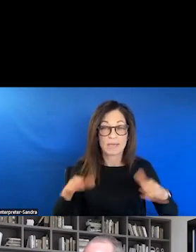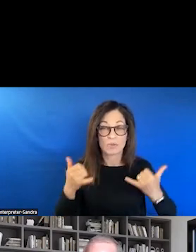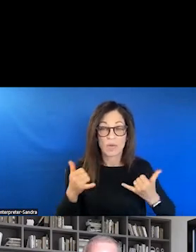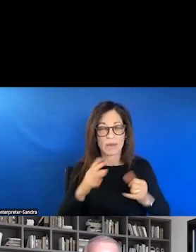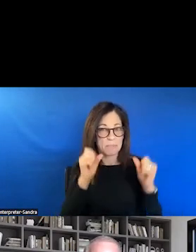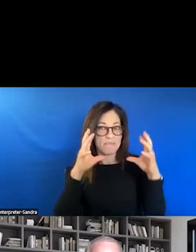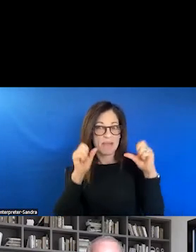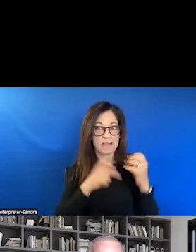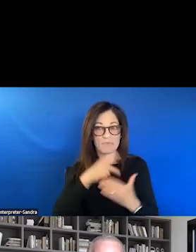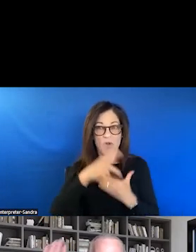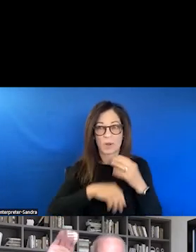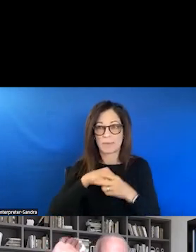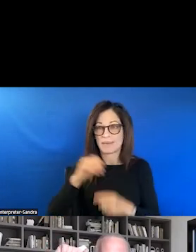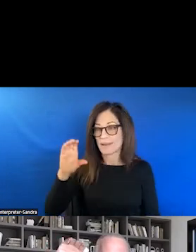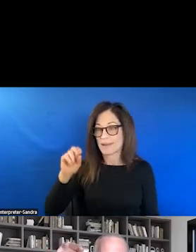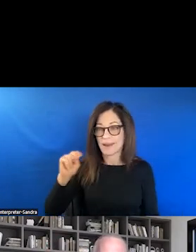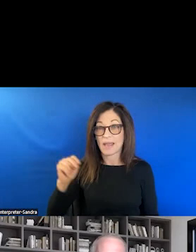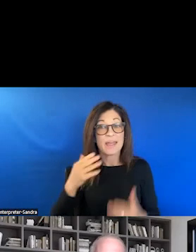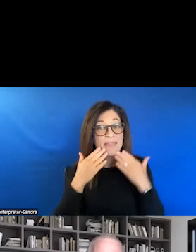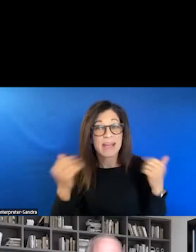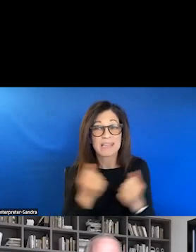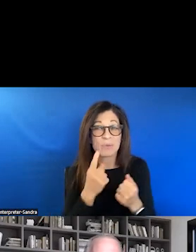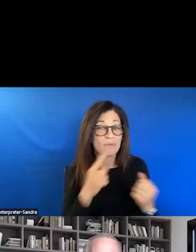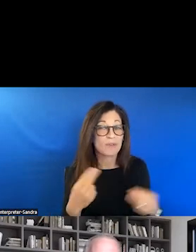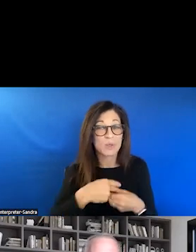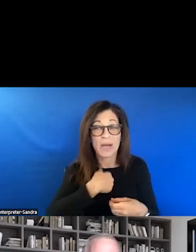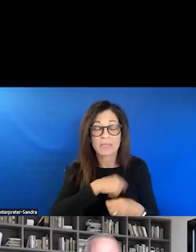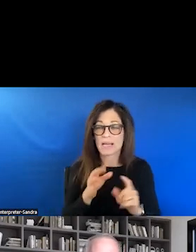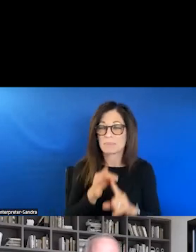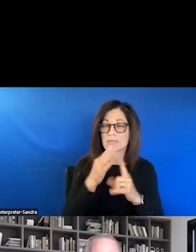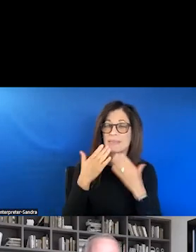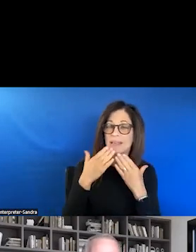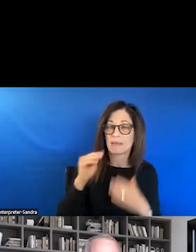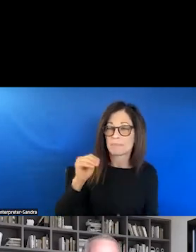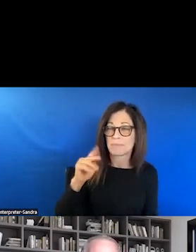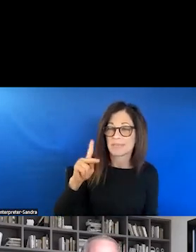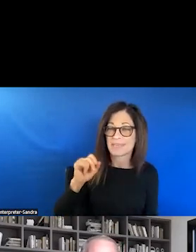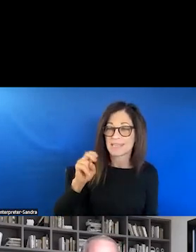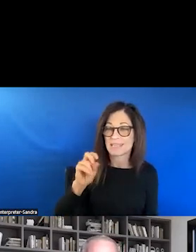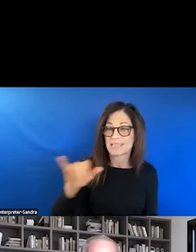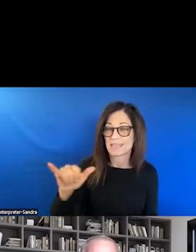in Connecticut. Thanks for all of you for joining us, especially thanks to the McKinsey Health Institute team